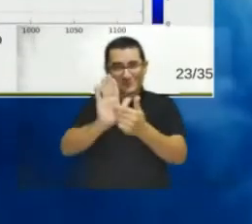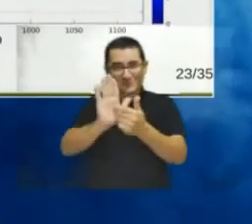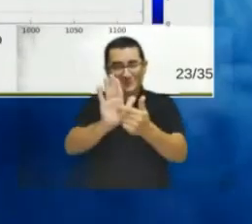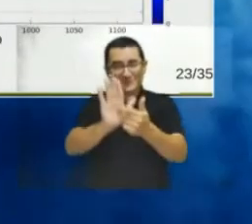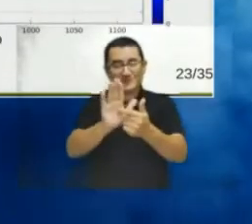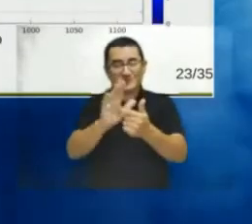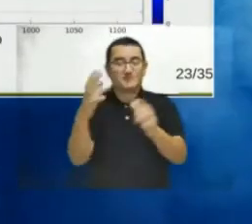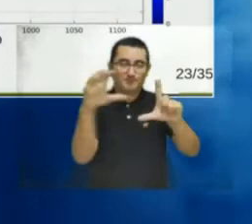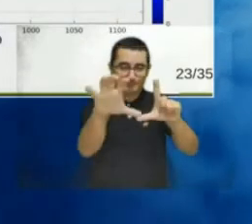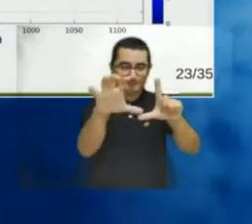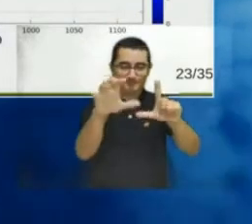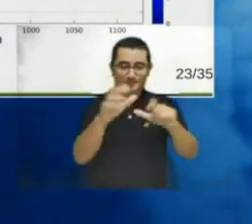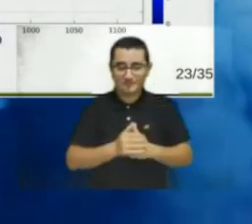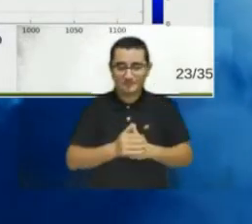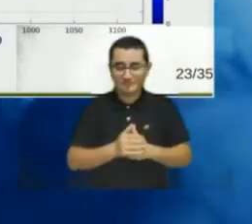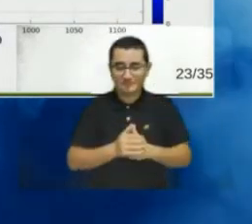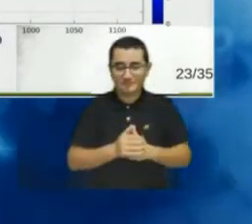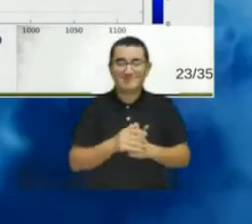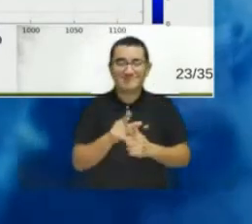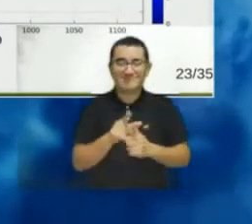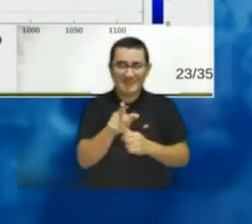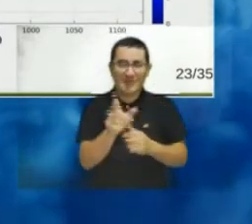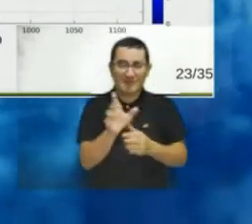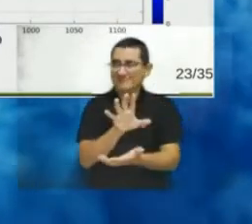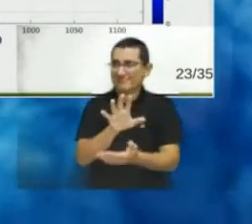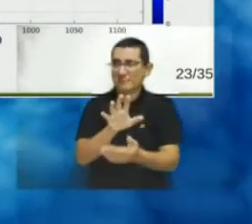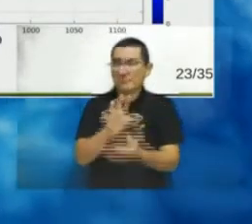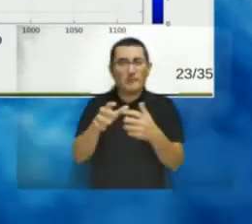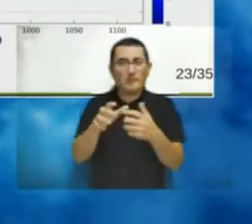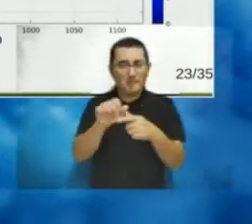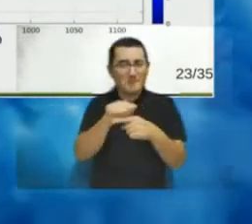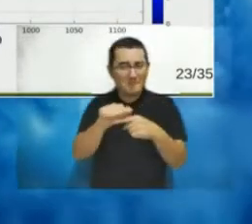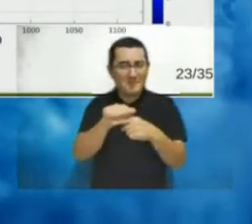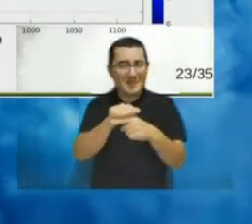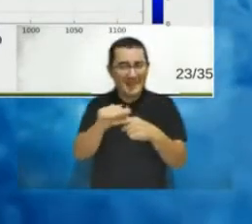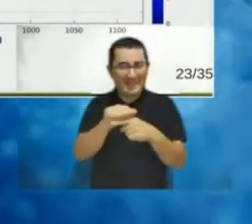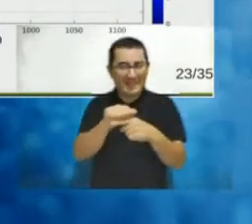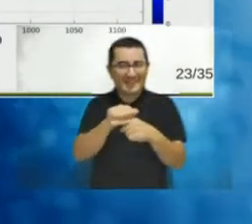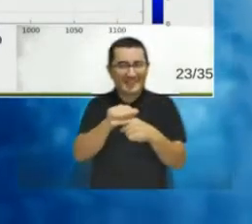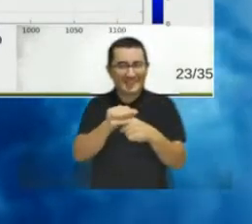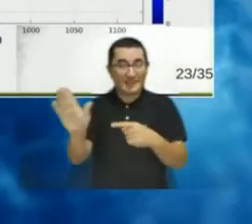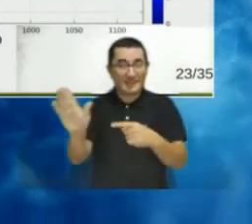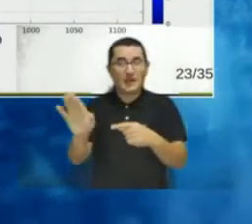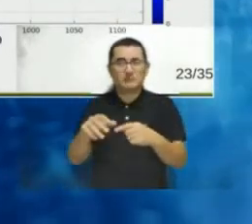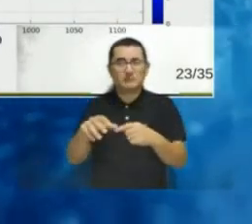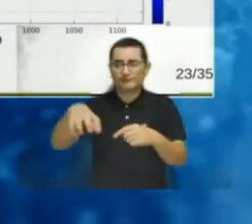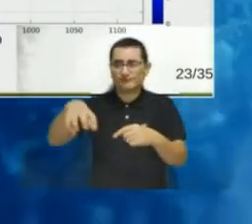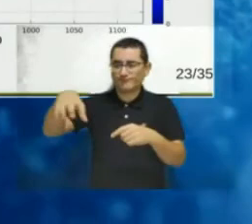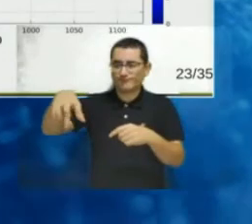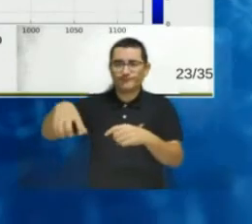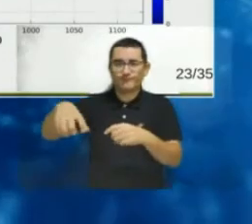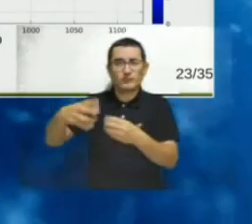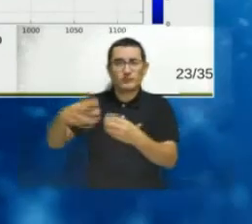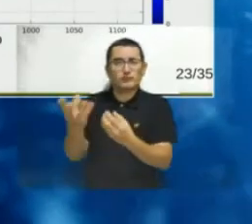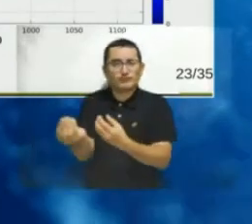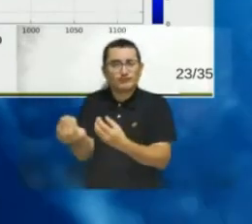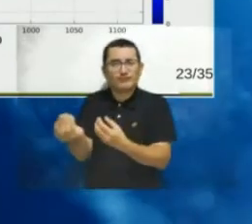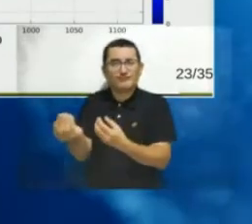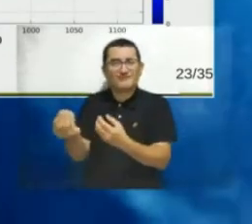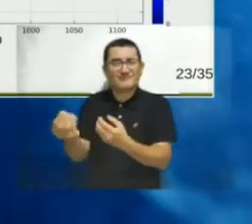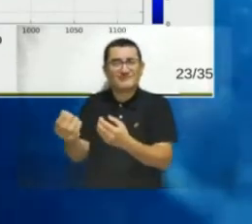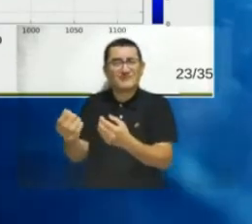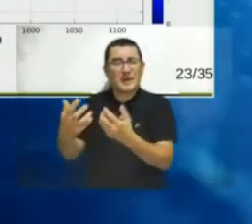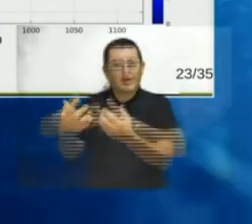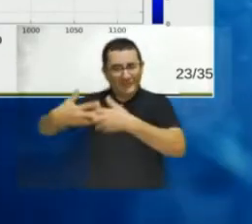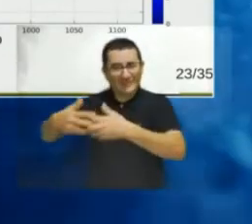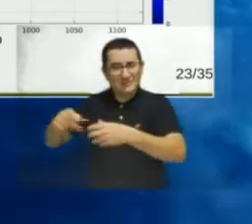actually one that is more close to the setup with an operator, and we're going to do it in the